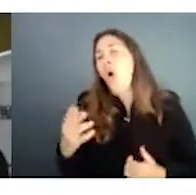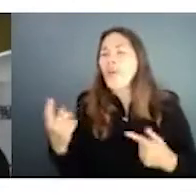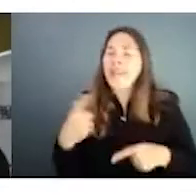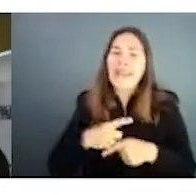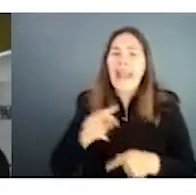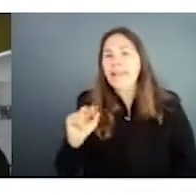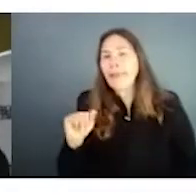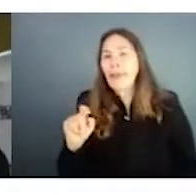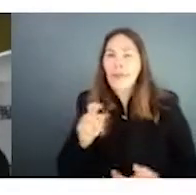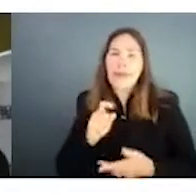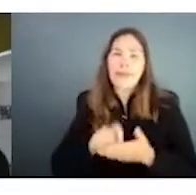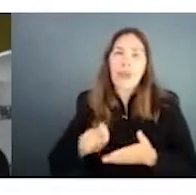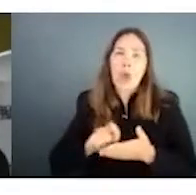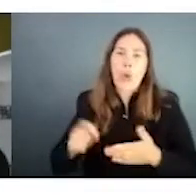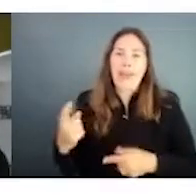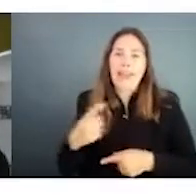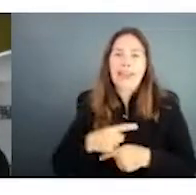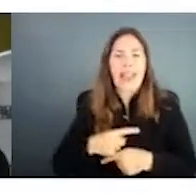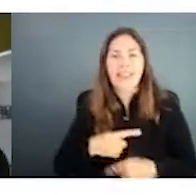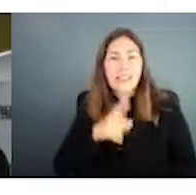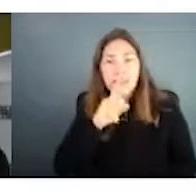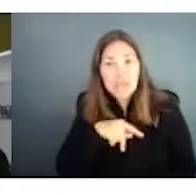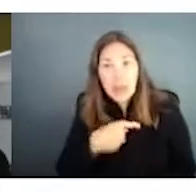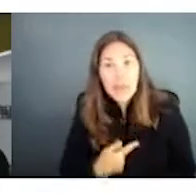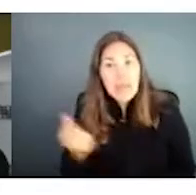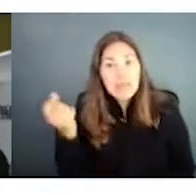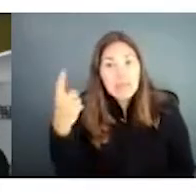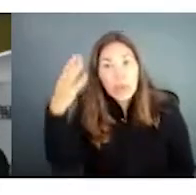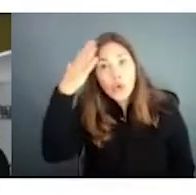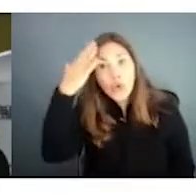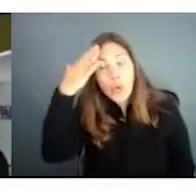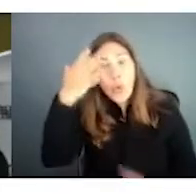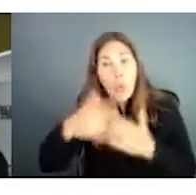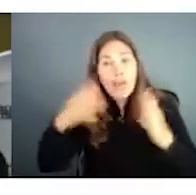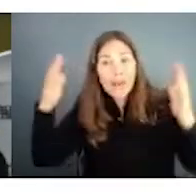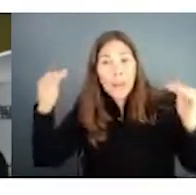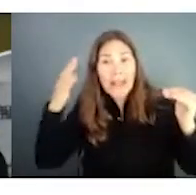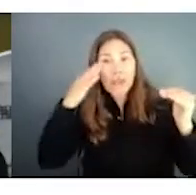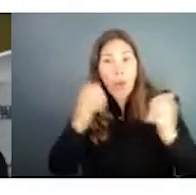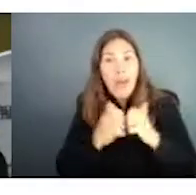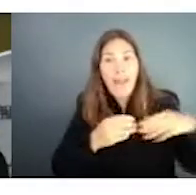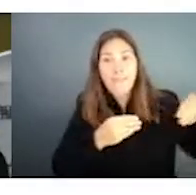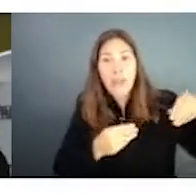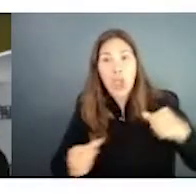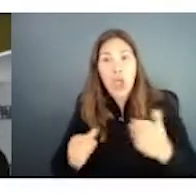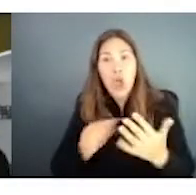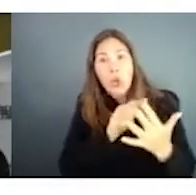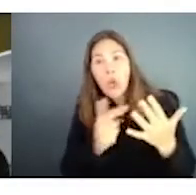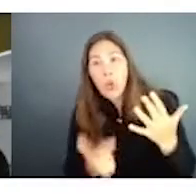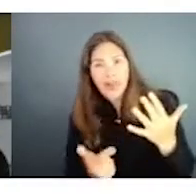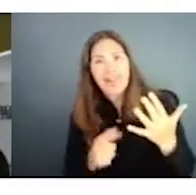and they wouldn't be upset about it. They just understood sort of the flow. And Friday was